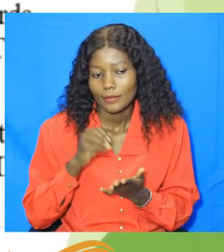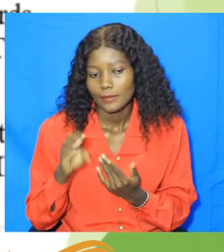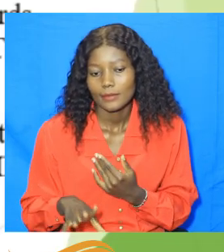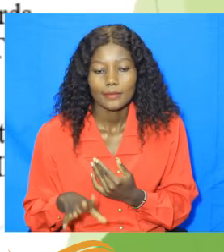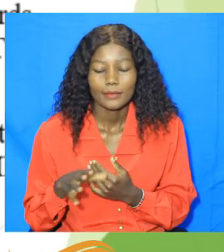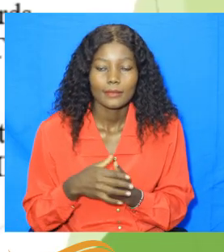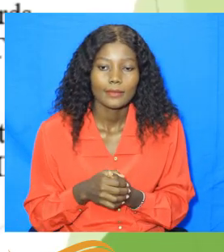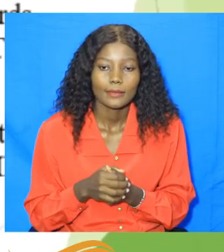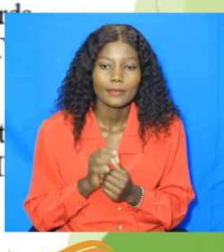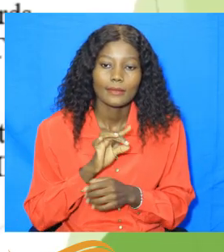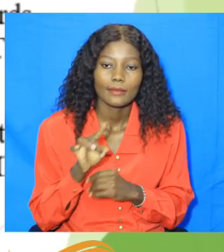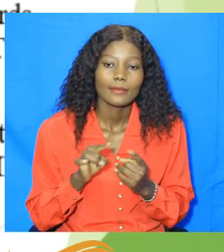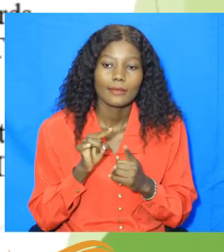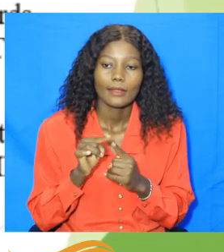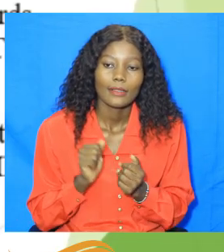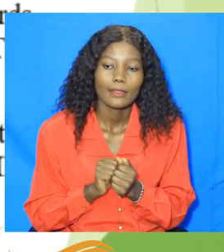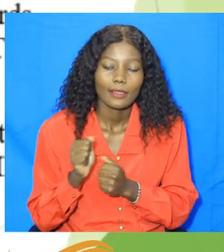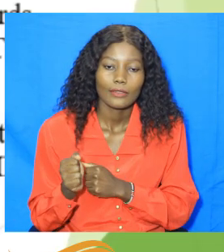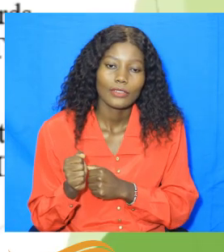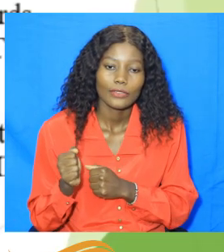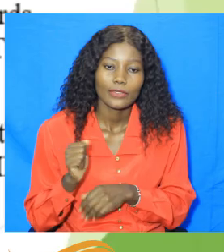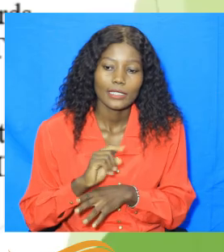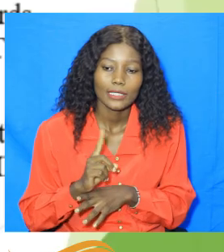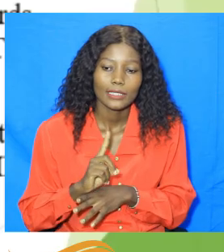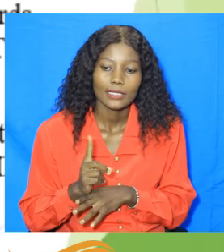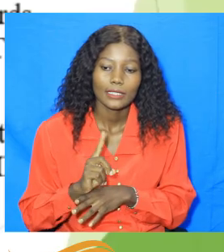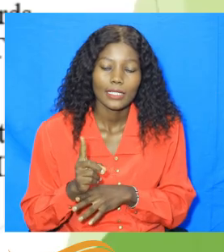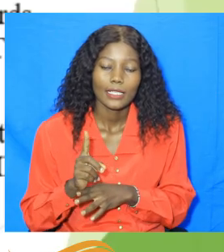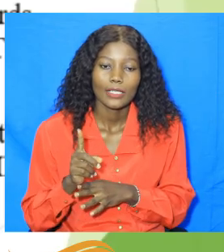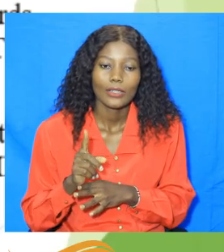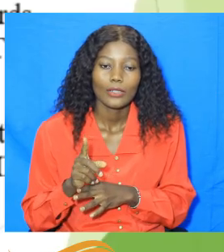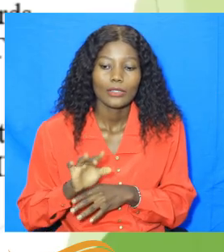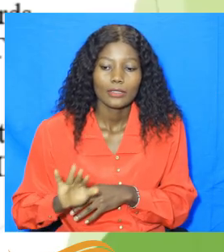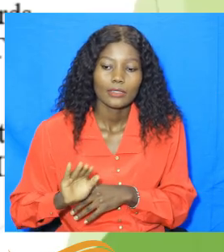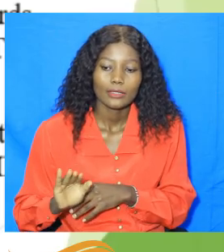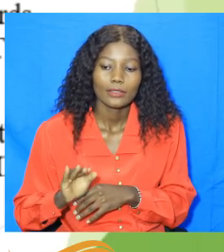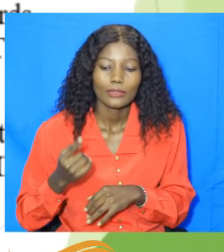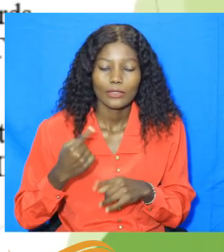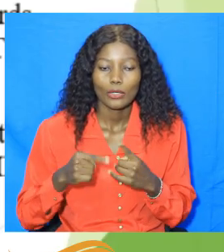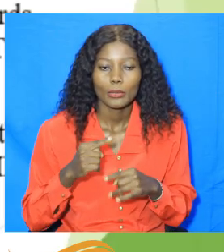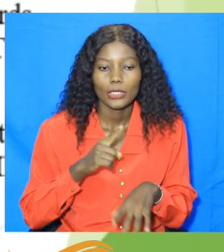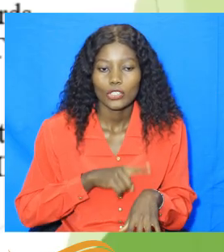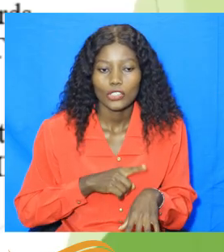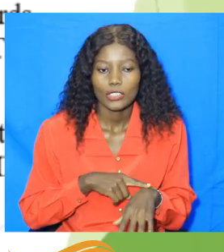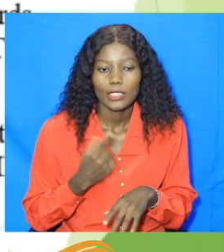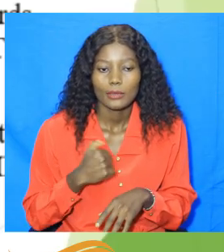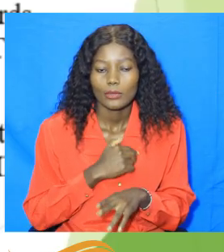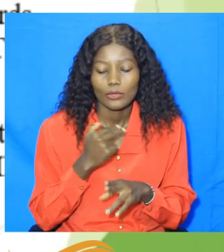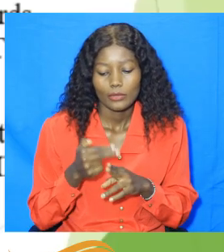especially when there are 15 seconds left of the bout time. We call